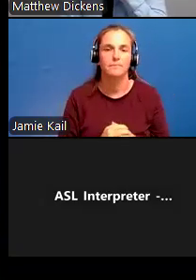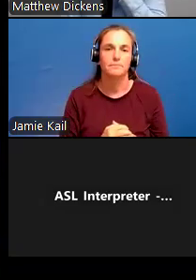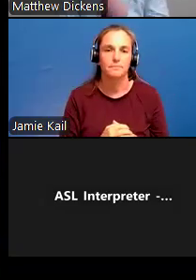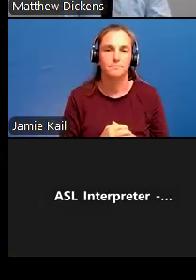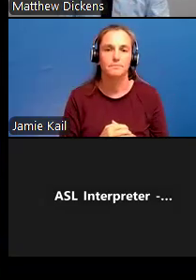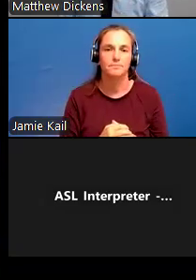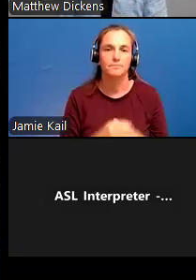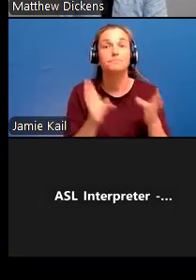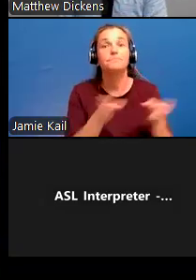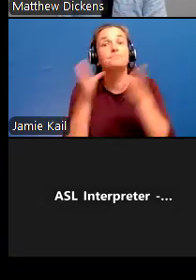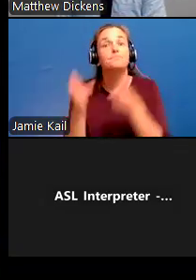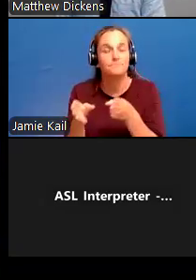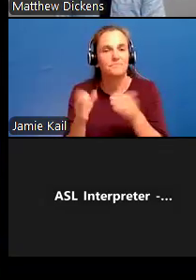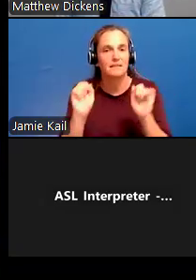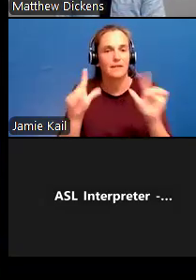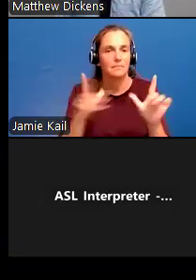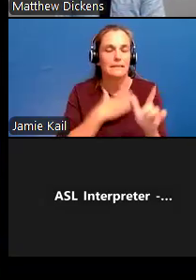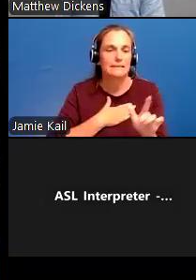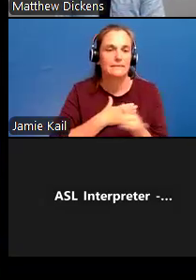Next slide, please.